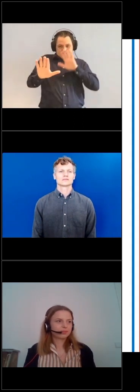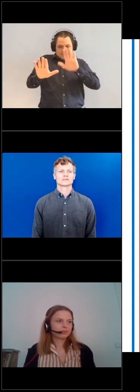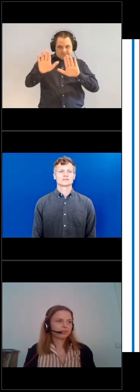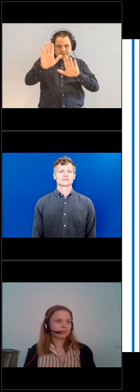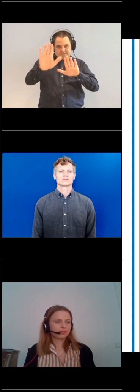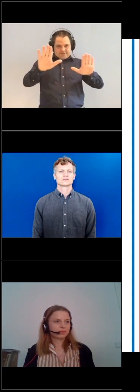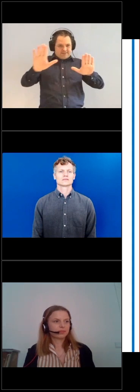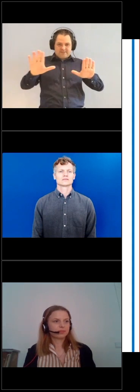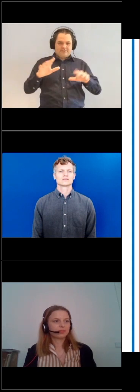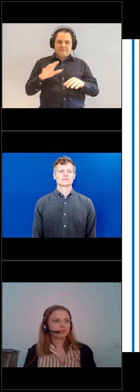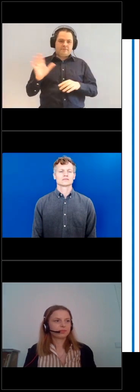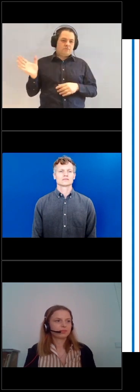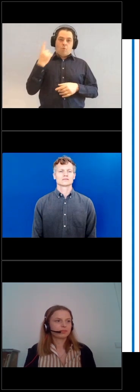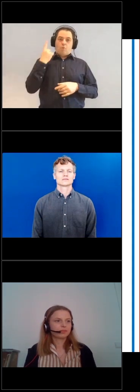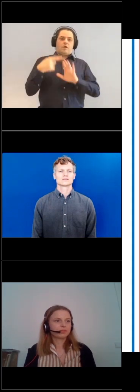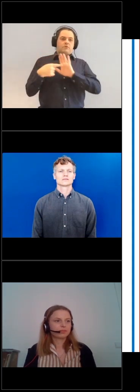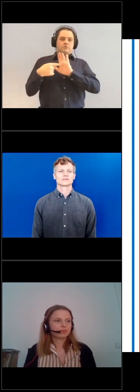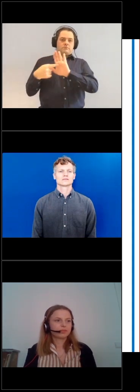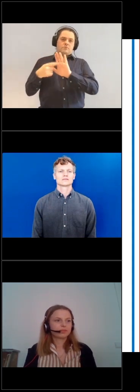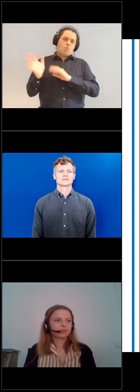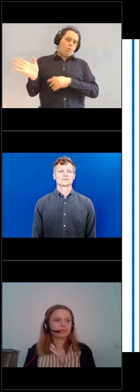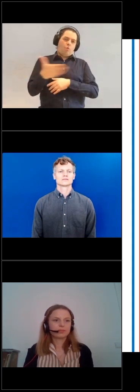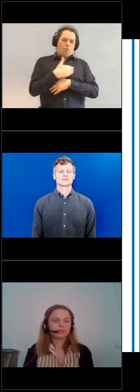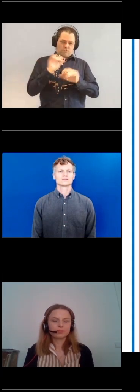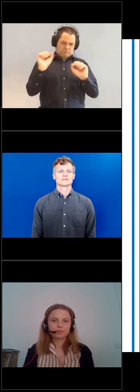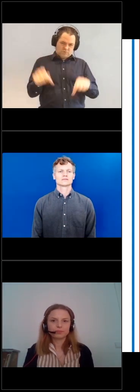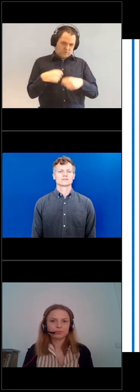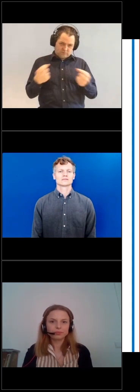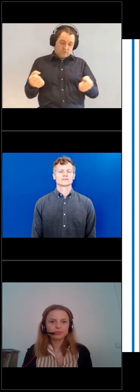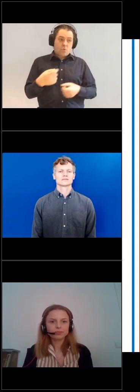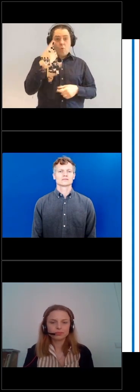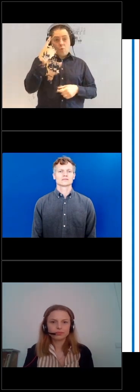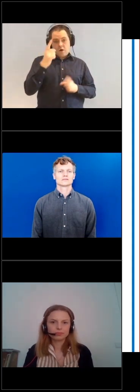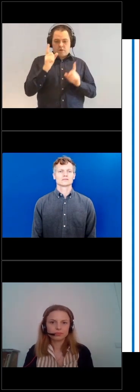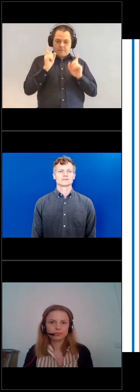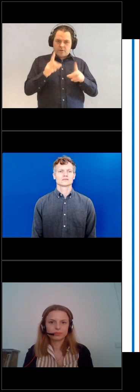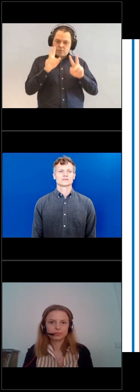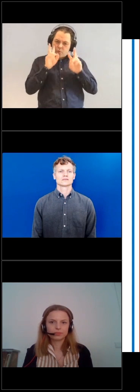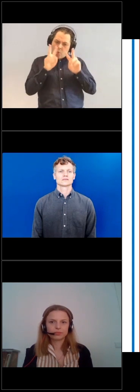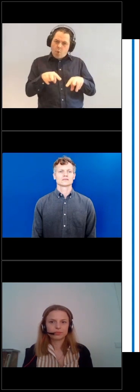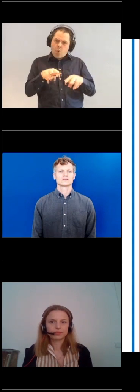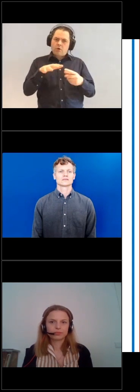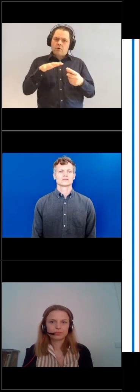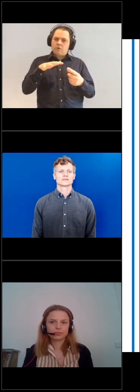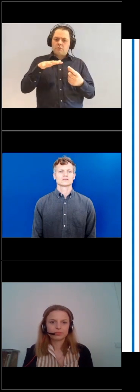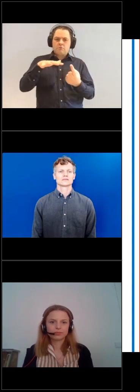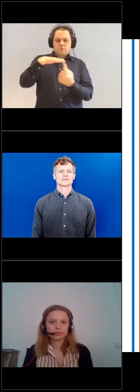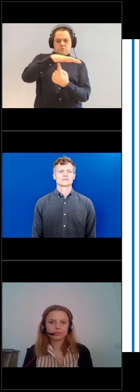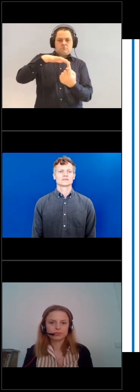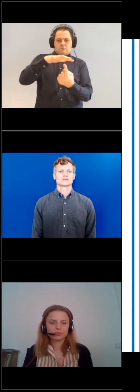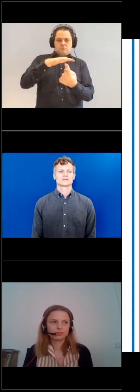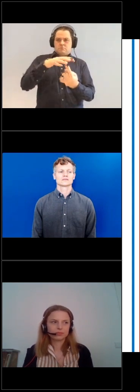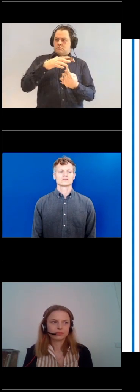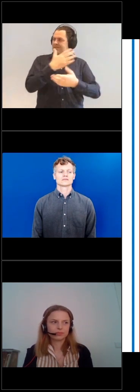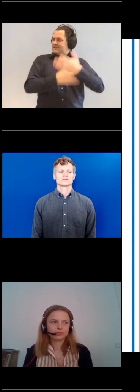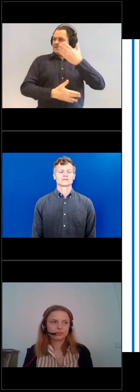of the context and the needs. So the first thing that would be strongly needed is analyzing urgent protection needs of persons with